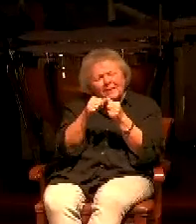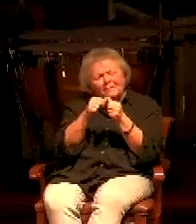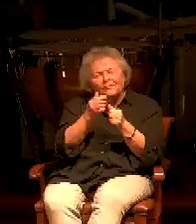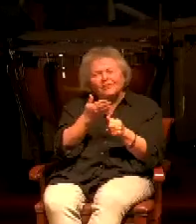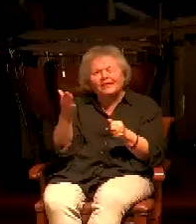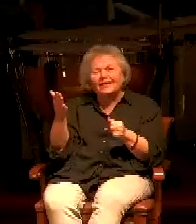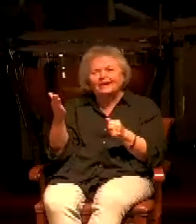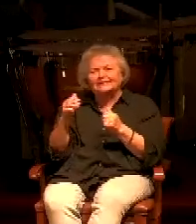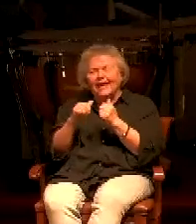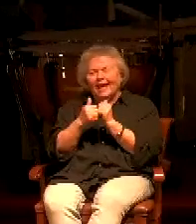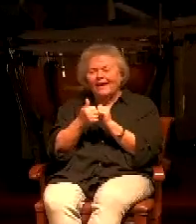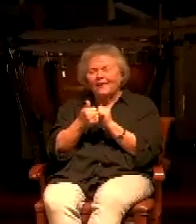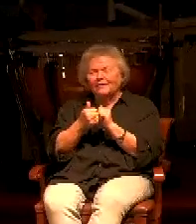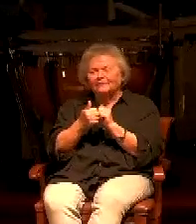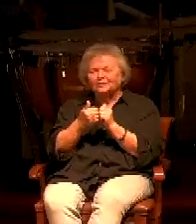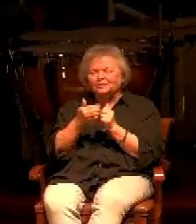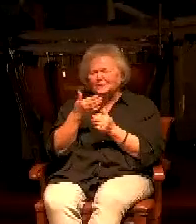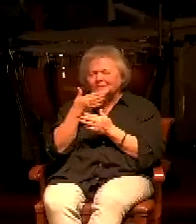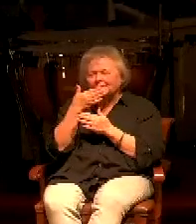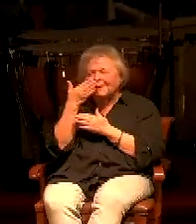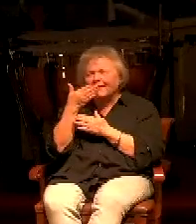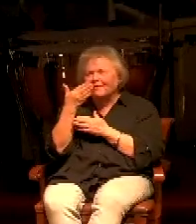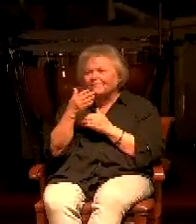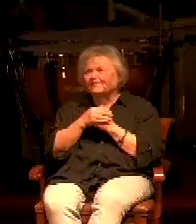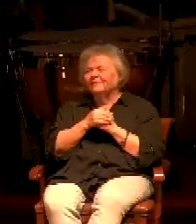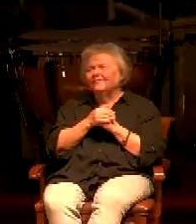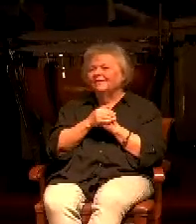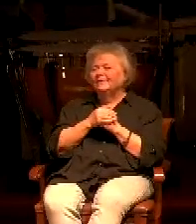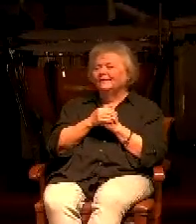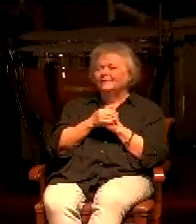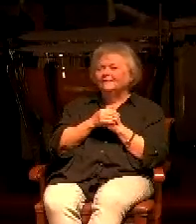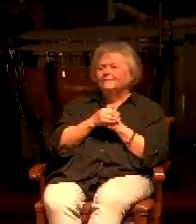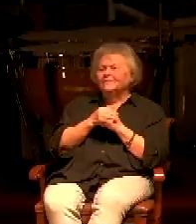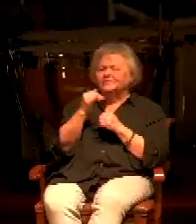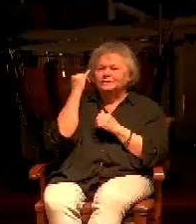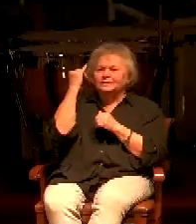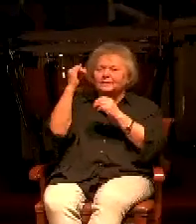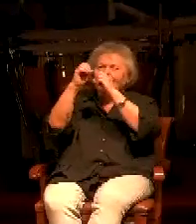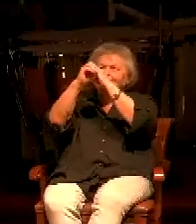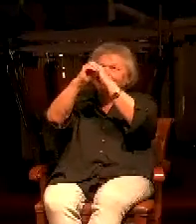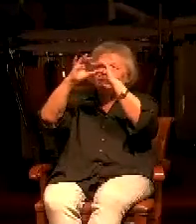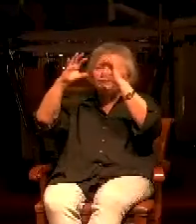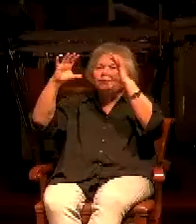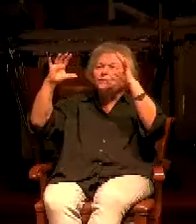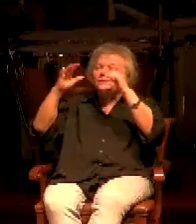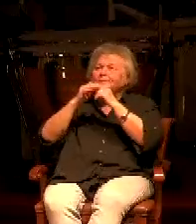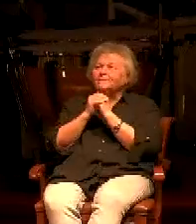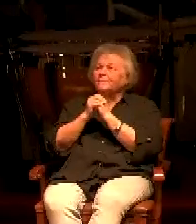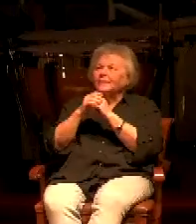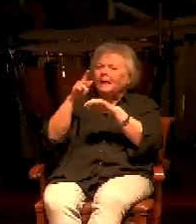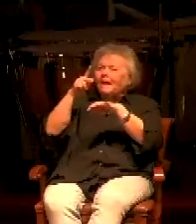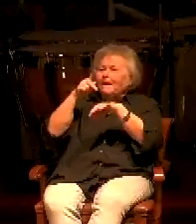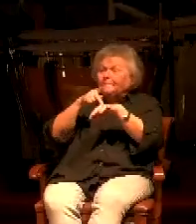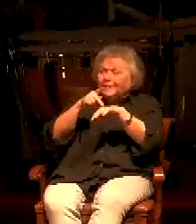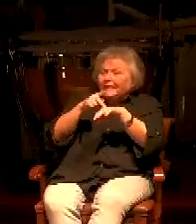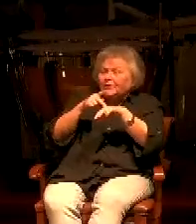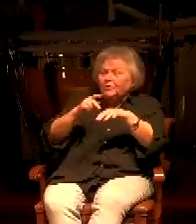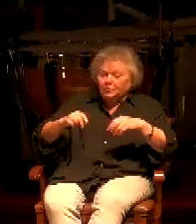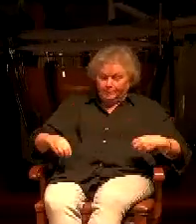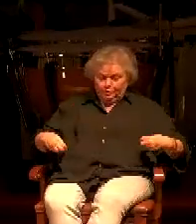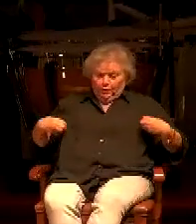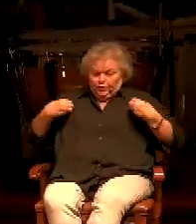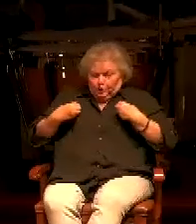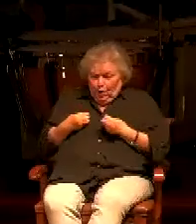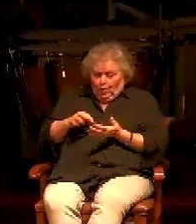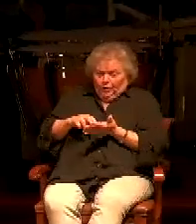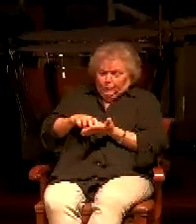smells. Can you just imagine for a moment? Peter, who always is impulsive, throws on his coat. He runs up on the shore.